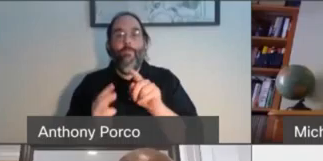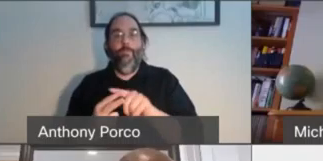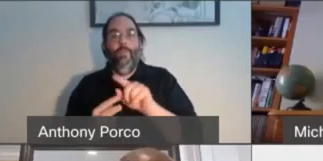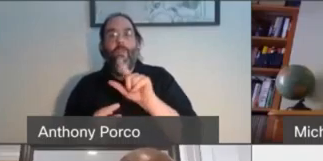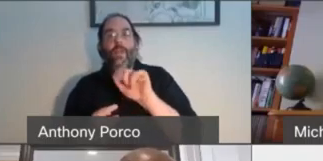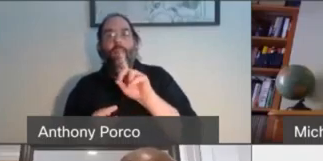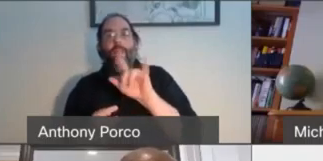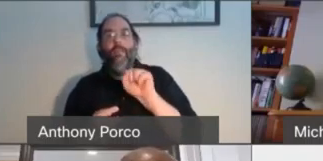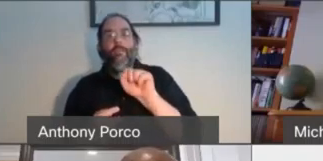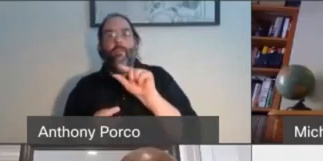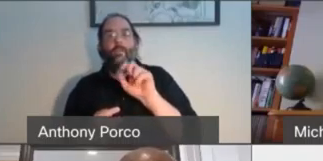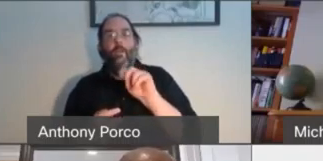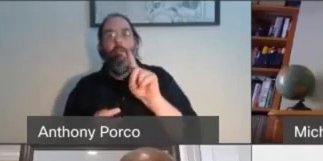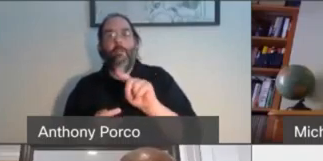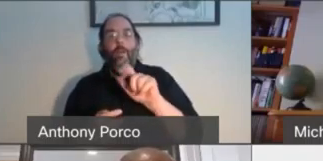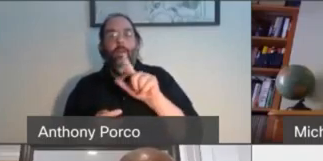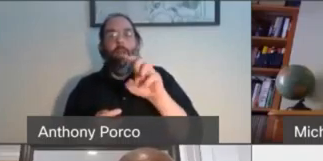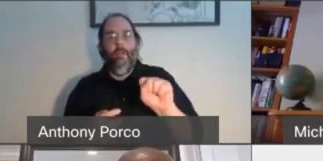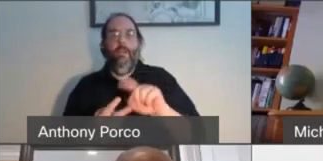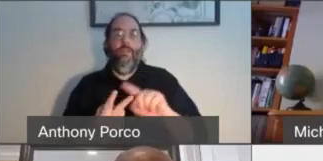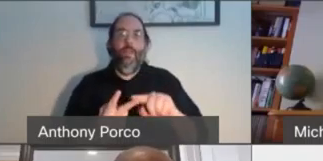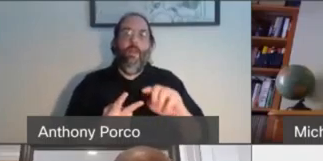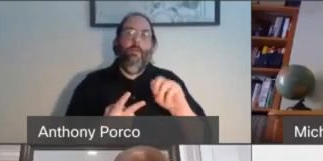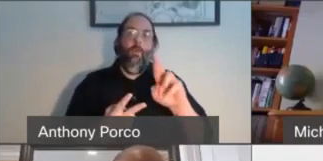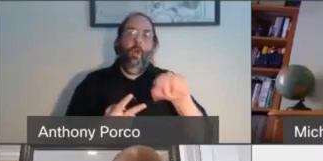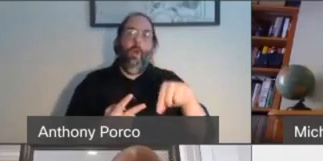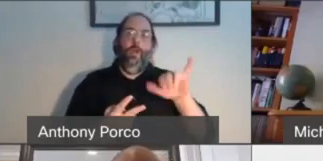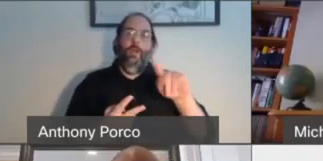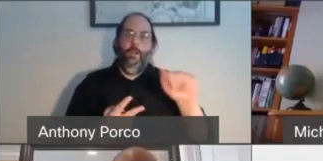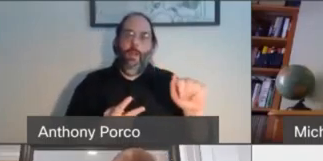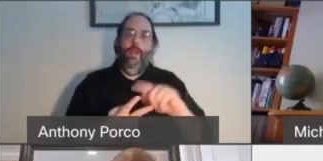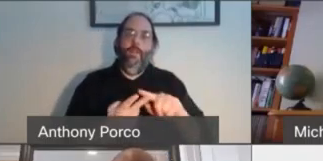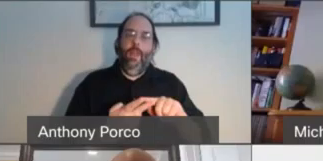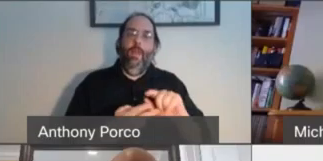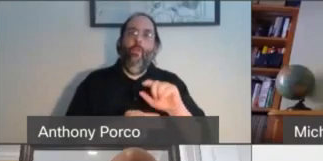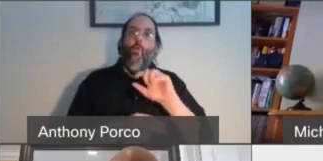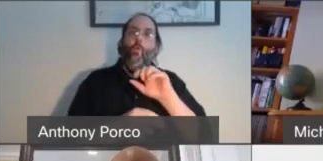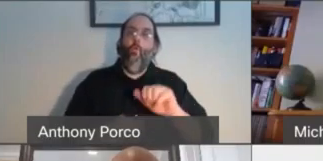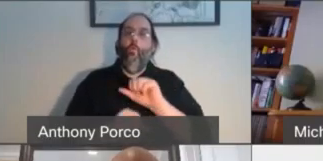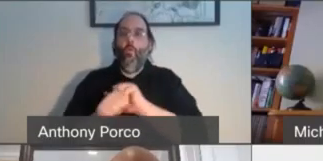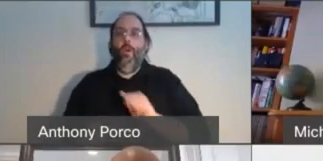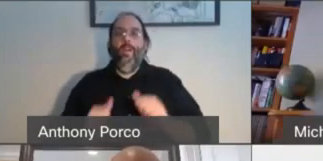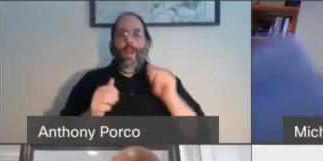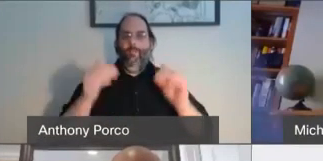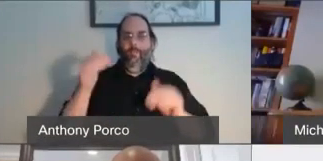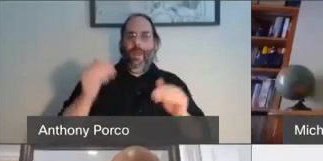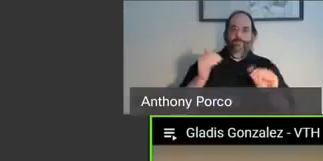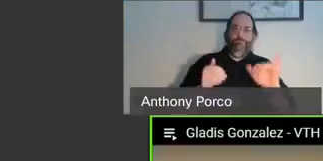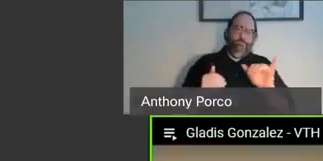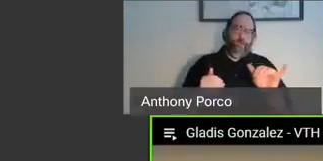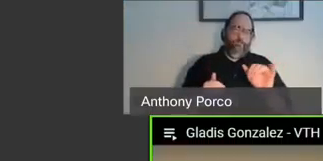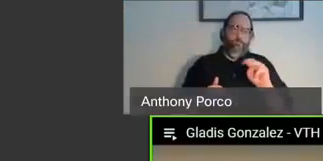Gonzalez, followed by a video of Marquita Seiler, and then a presentation on work-life balance presented by Marquita